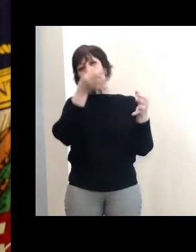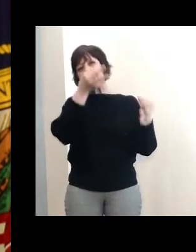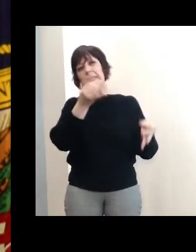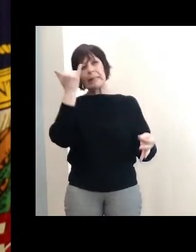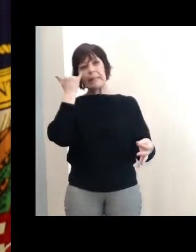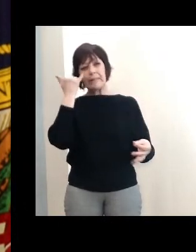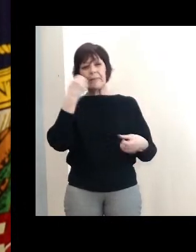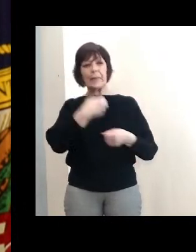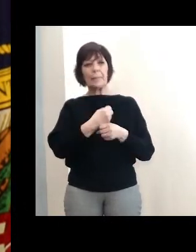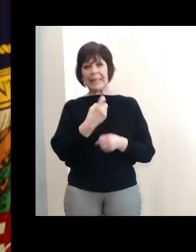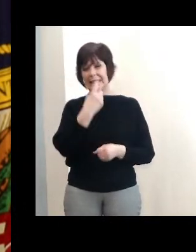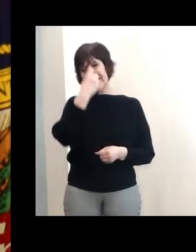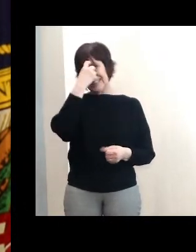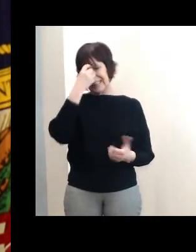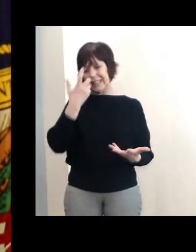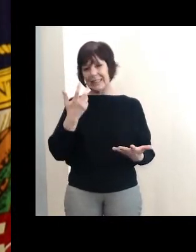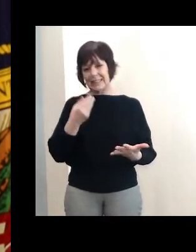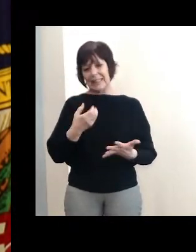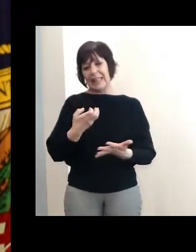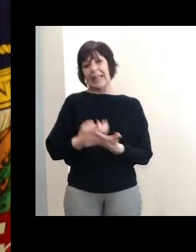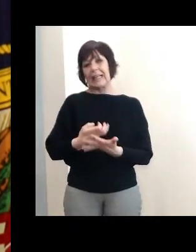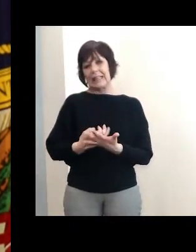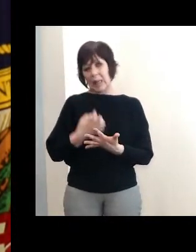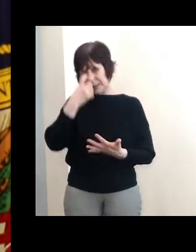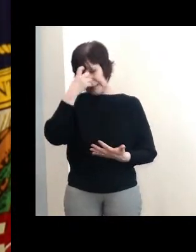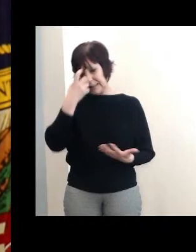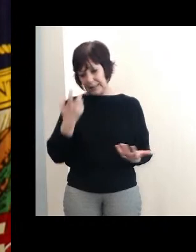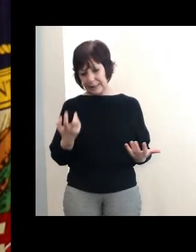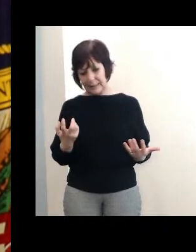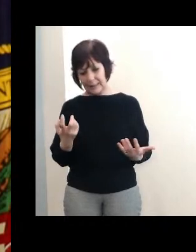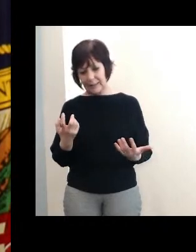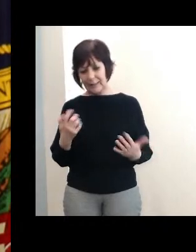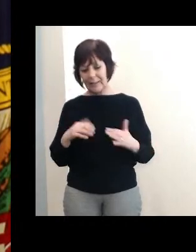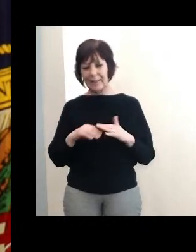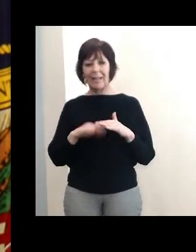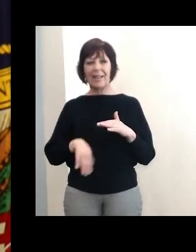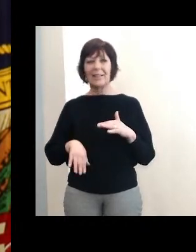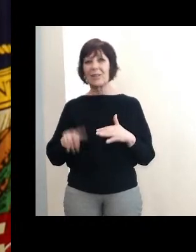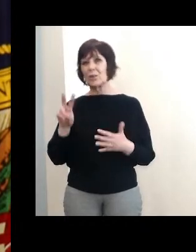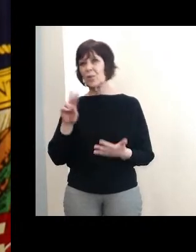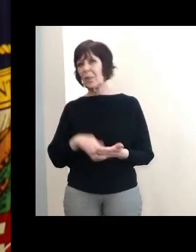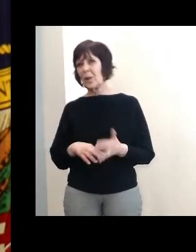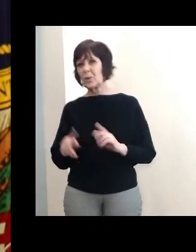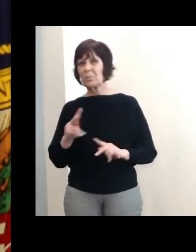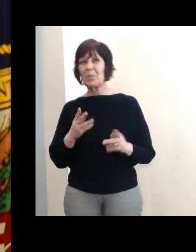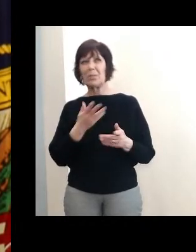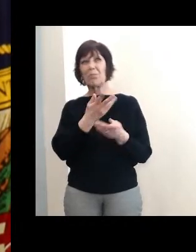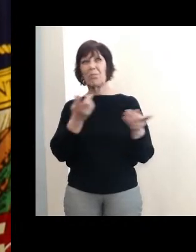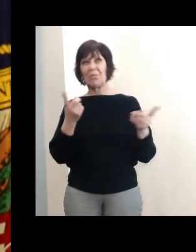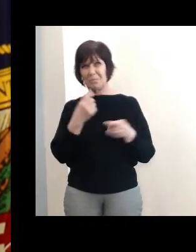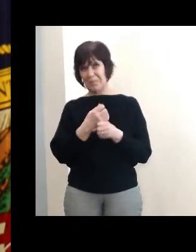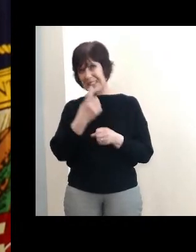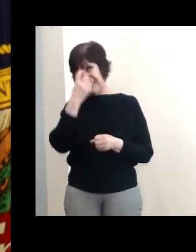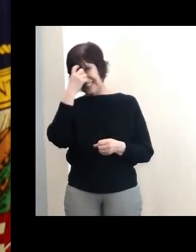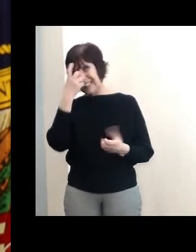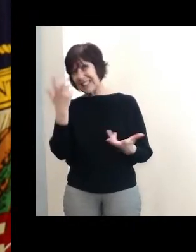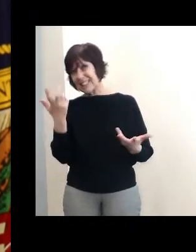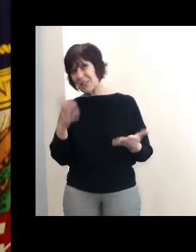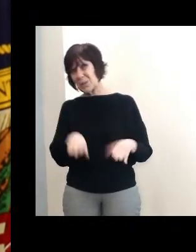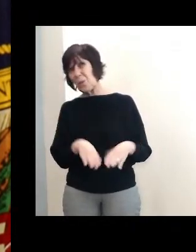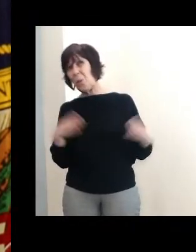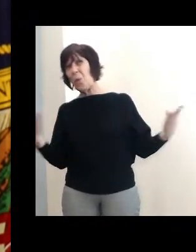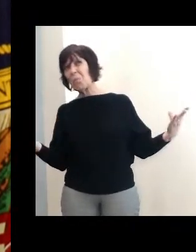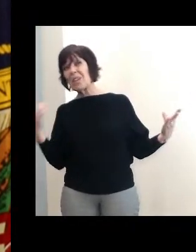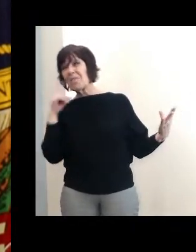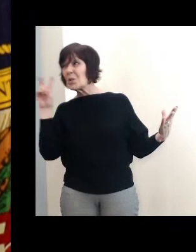makes economic sense to do it. If they've only got a little less than 2,000 people in the arena, does it make sense to open it